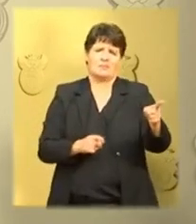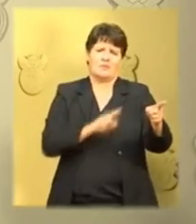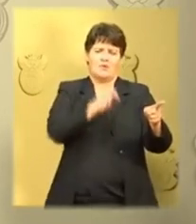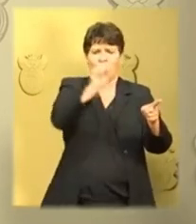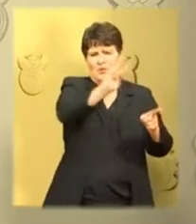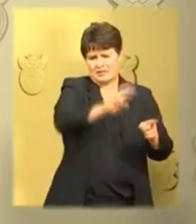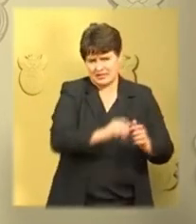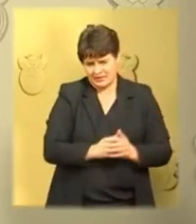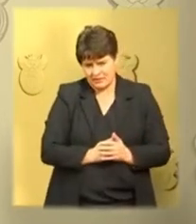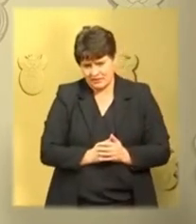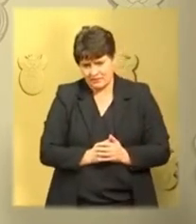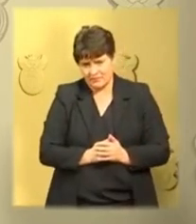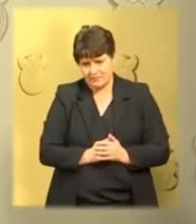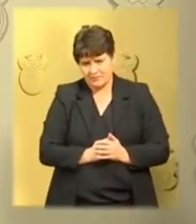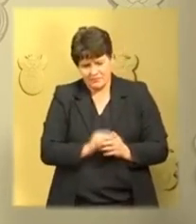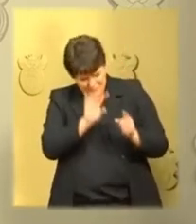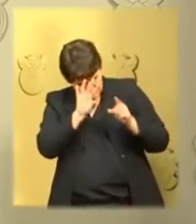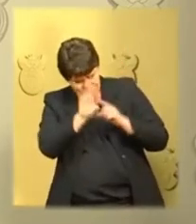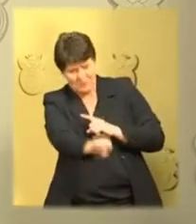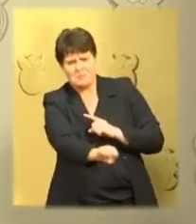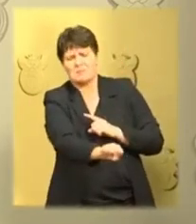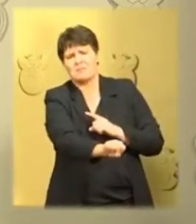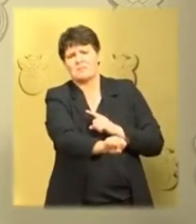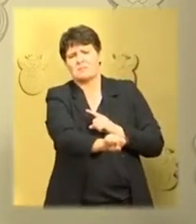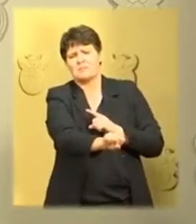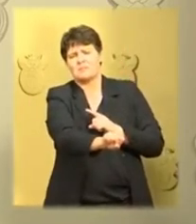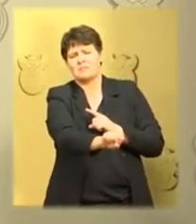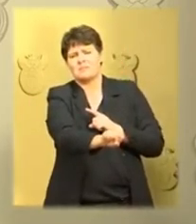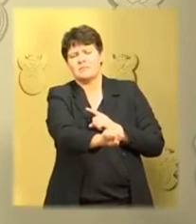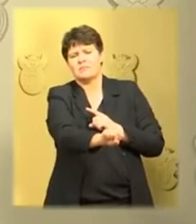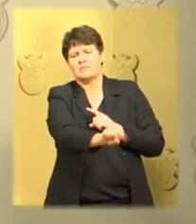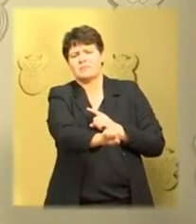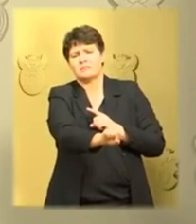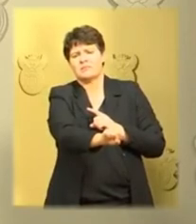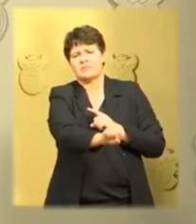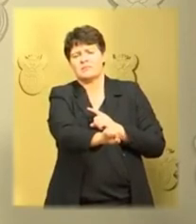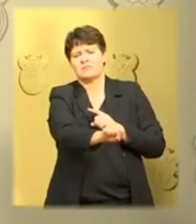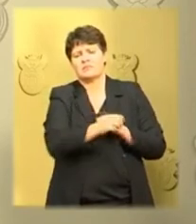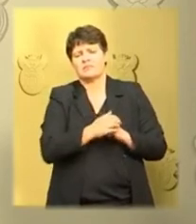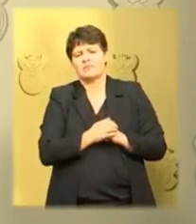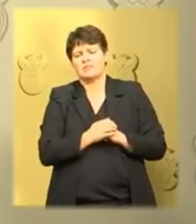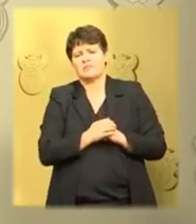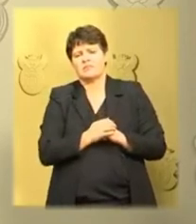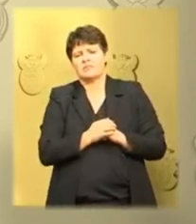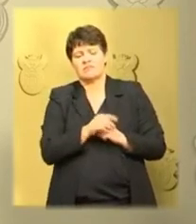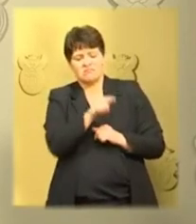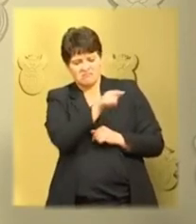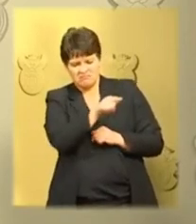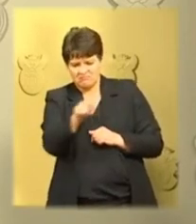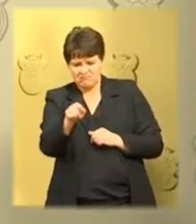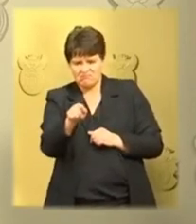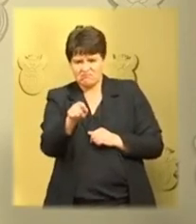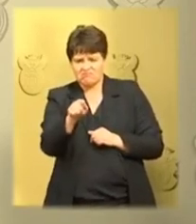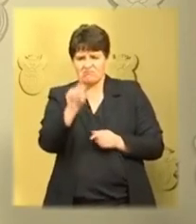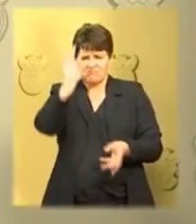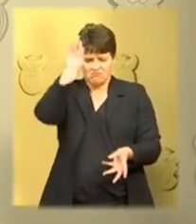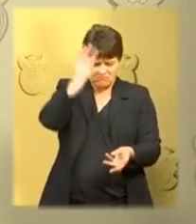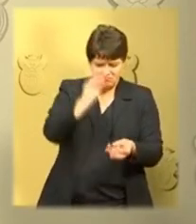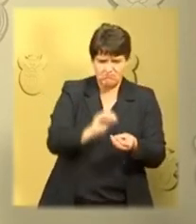From the evidence we have, we know that 75% of confirmed coronavirus